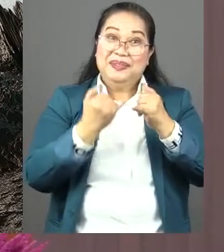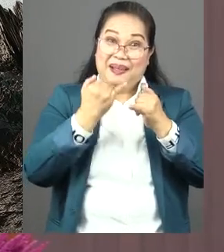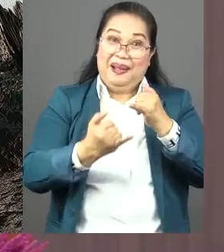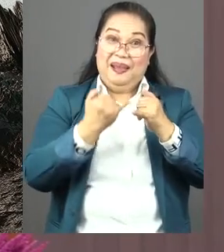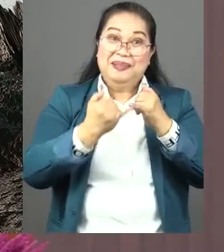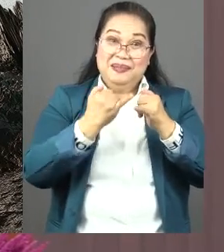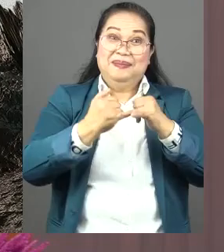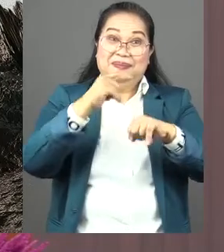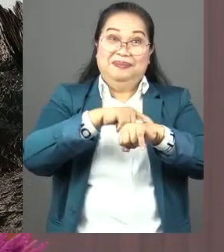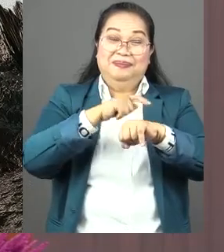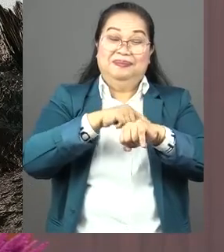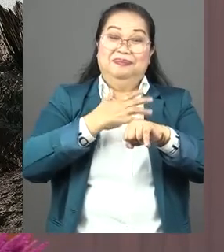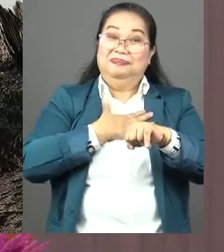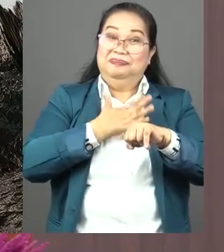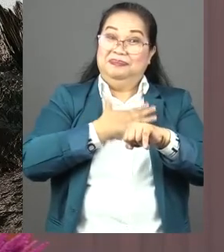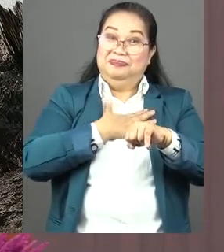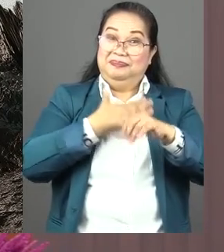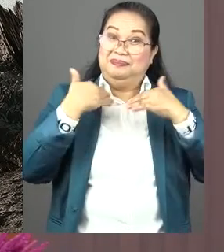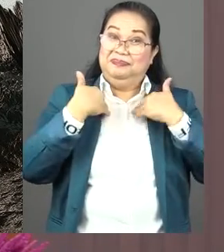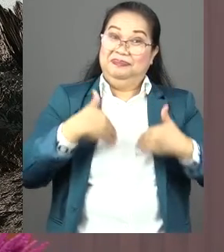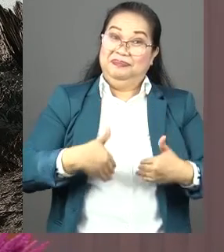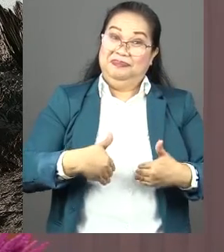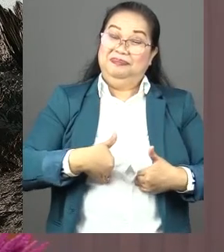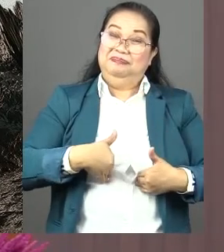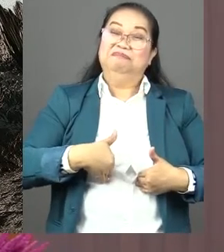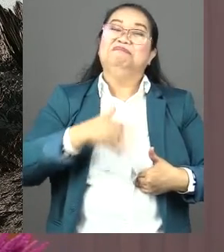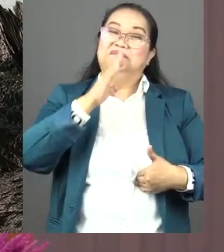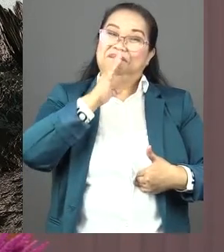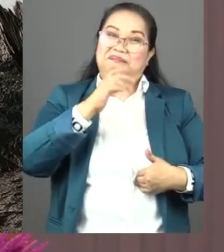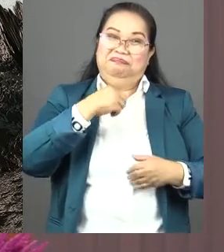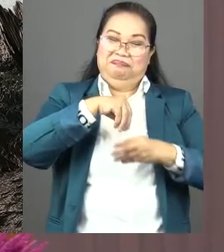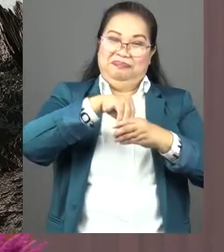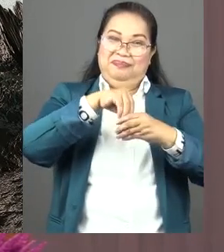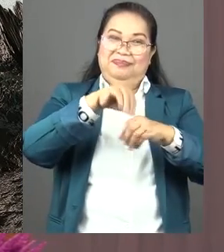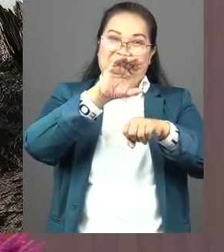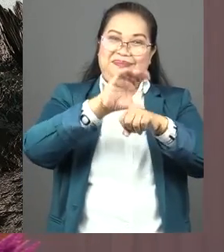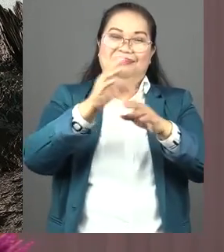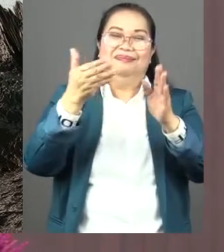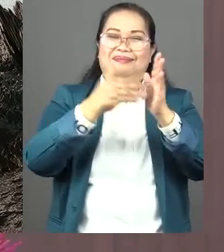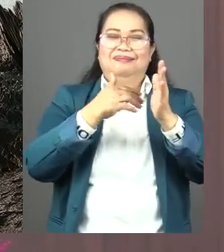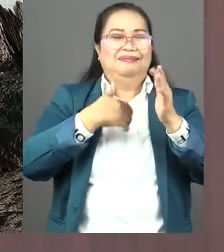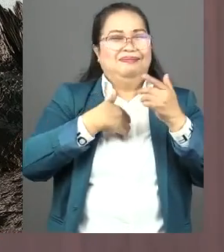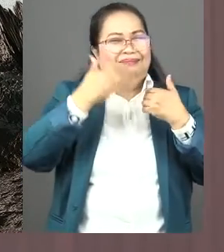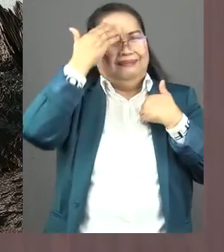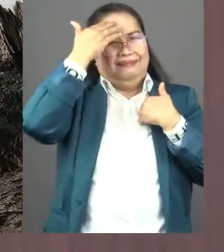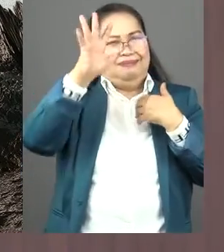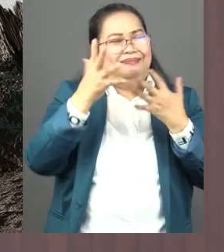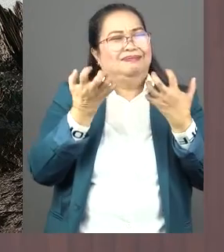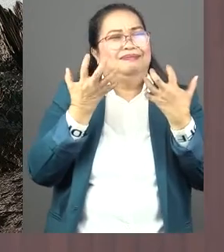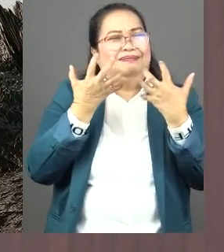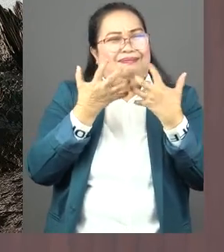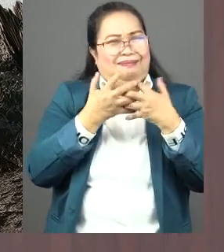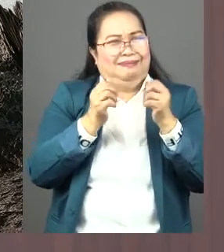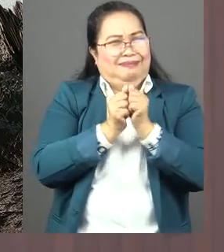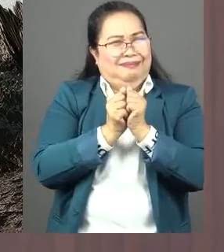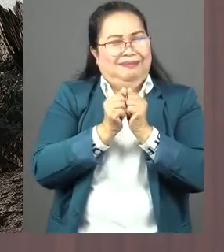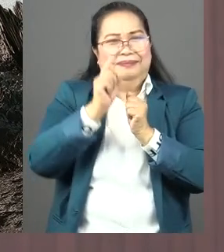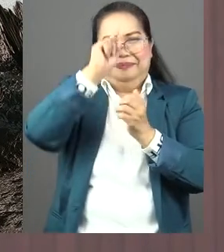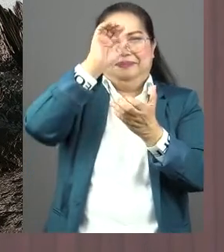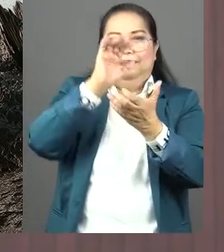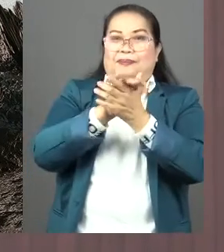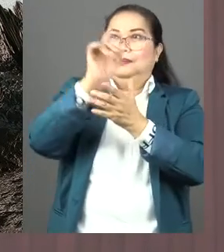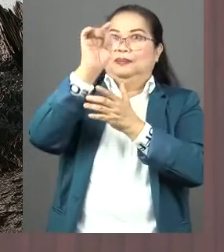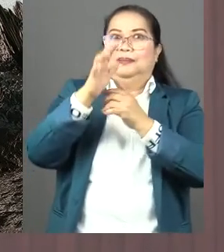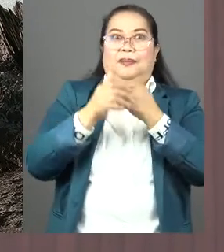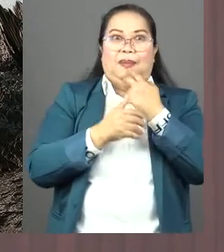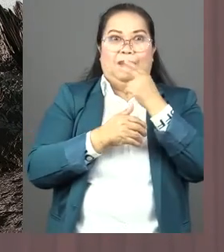time my body will ever be in a church again because I don't know if I want to keep believing God. And